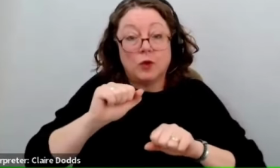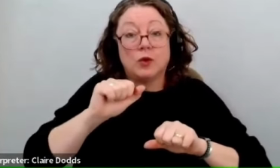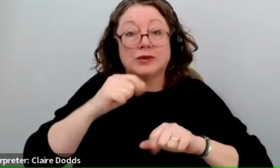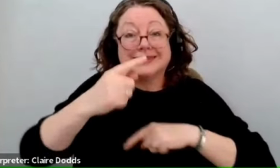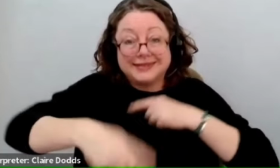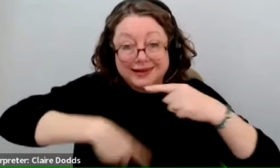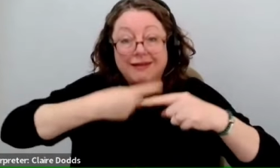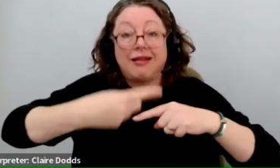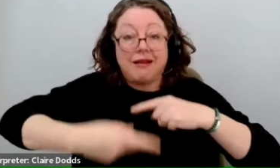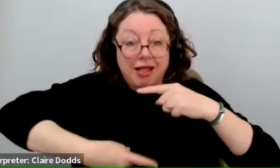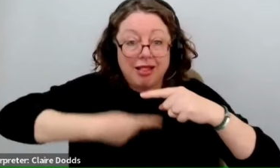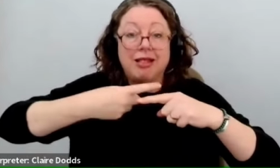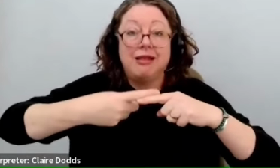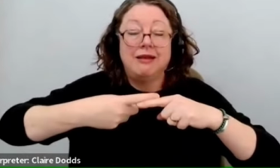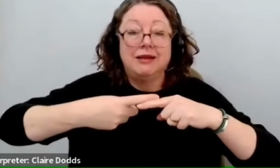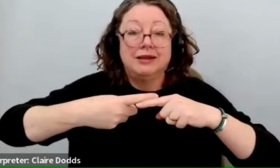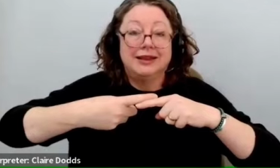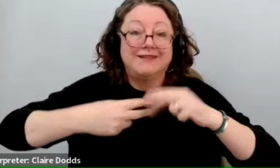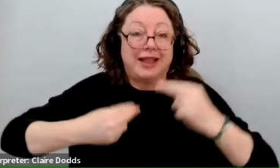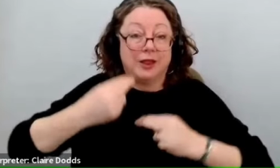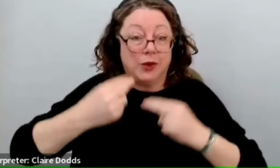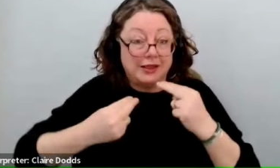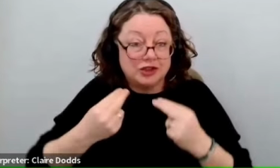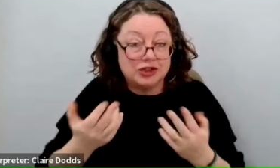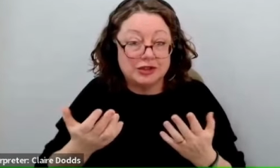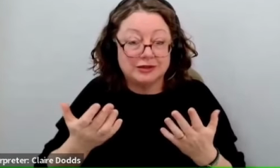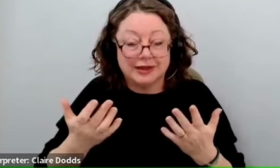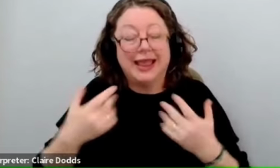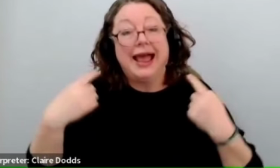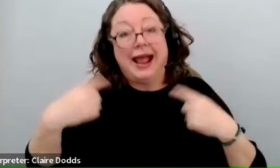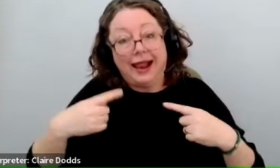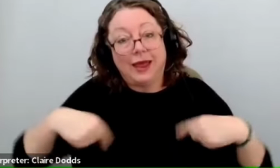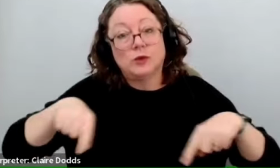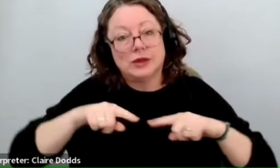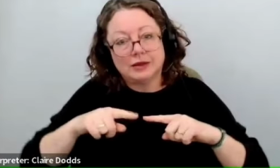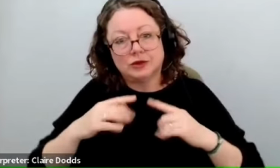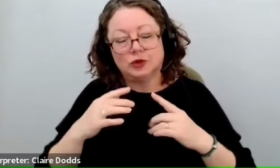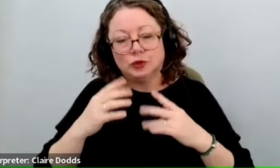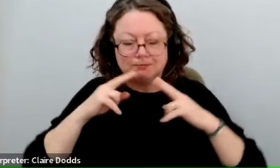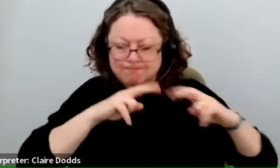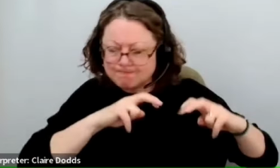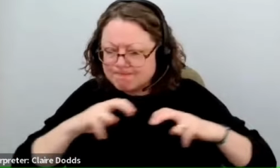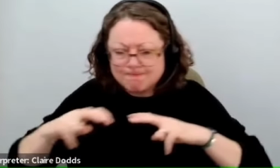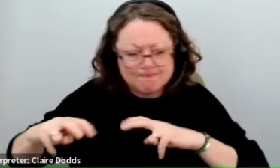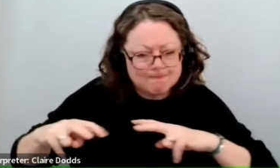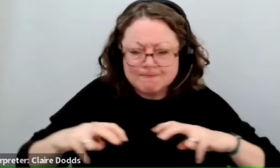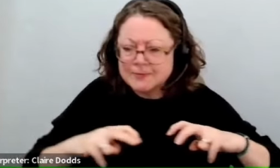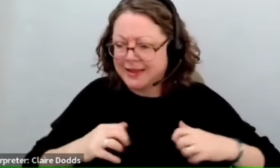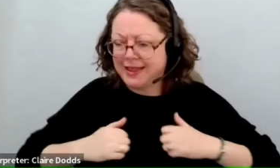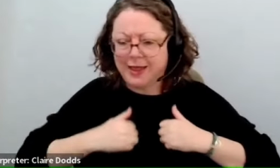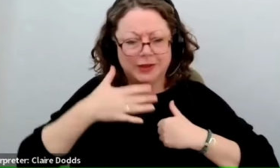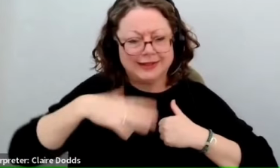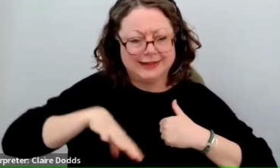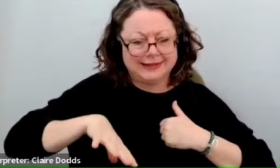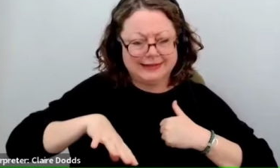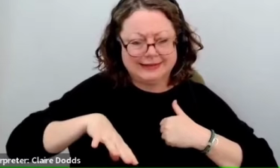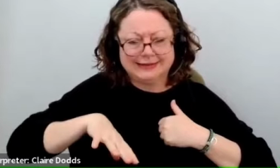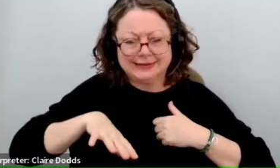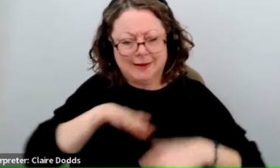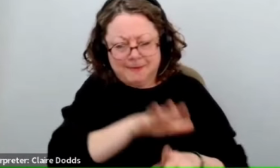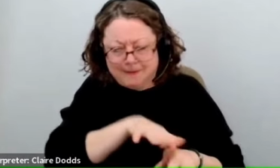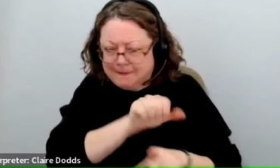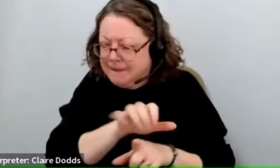through that cyclical self-evaluation that enables us to really look at our needs in a